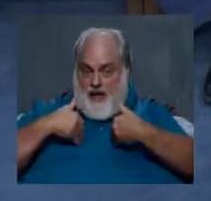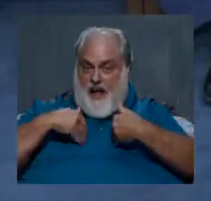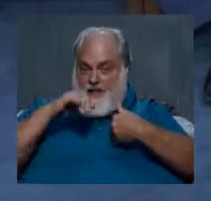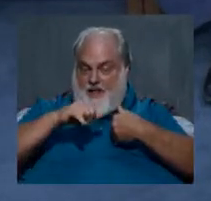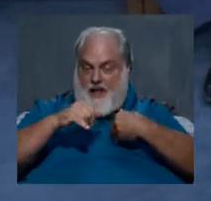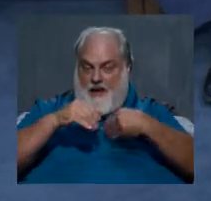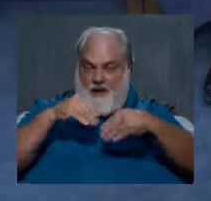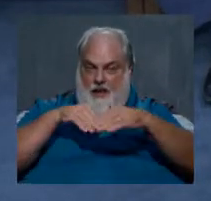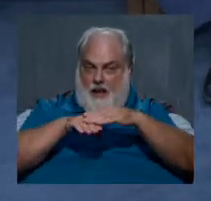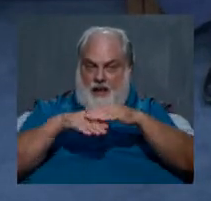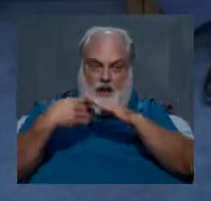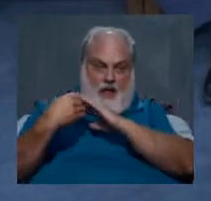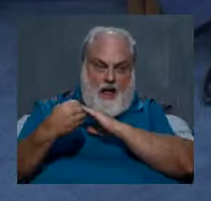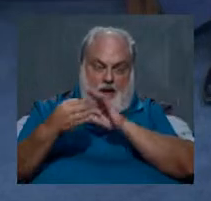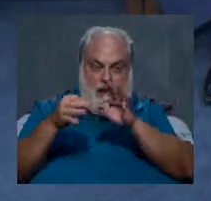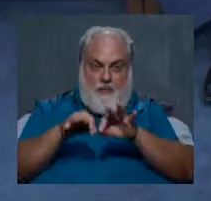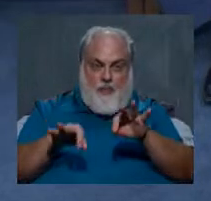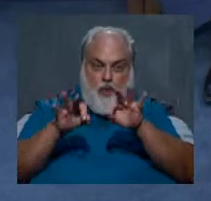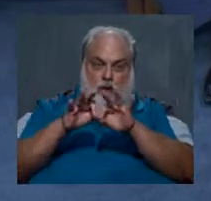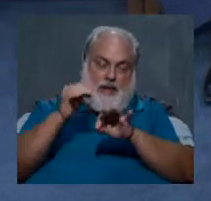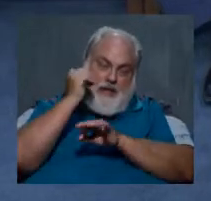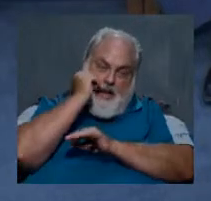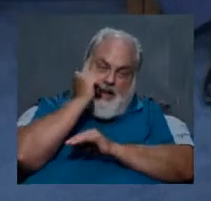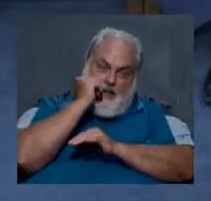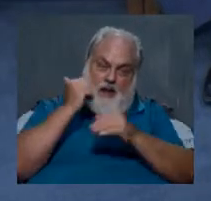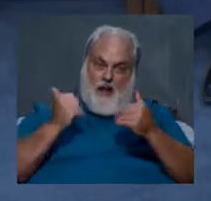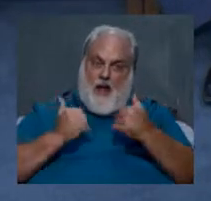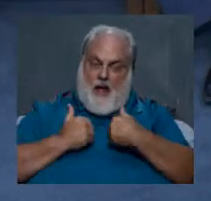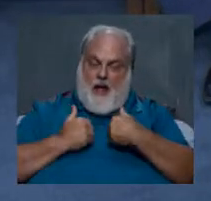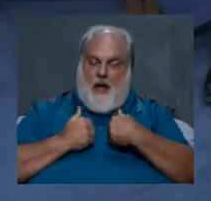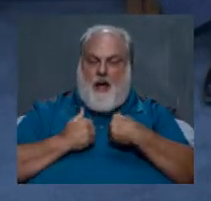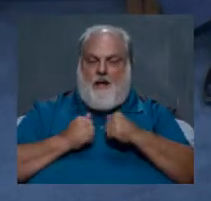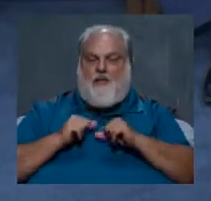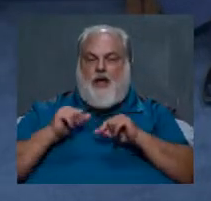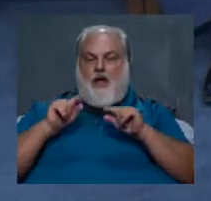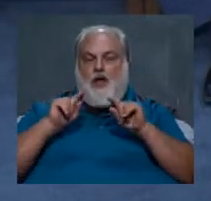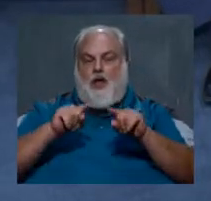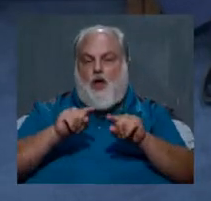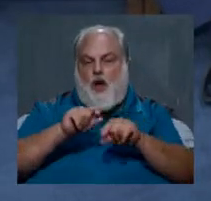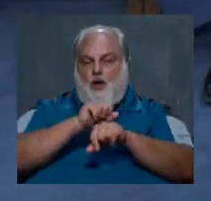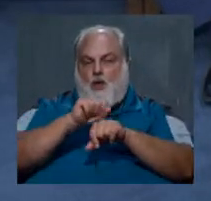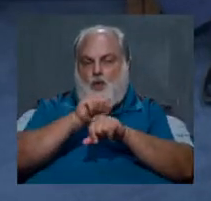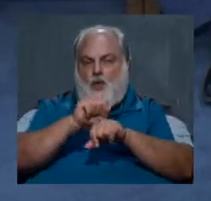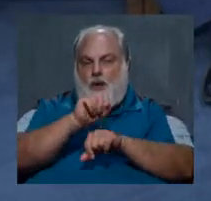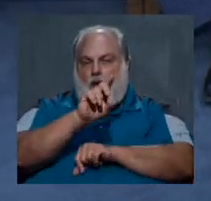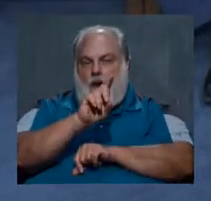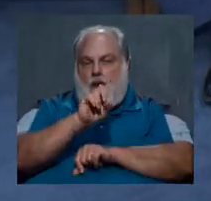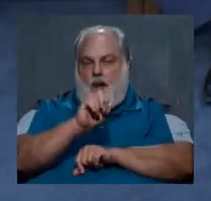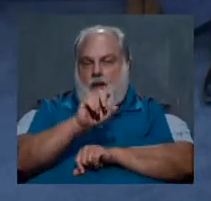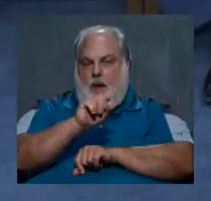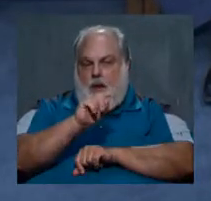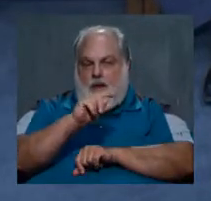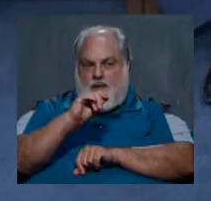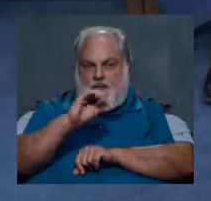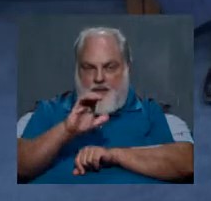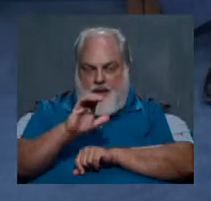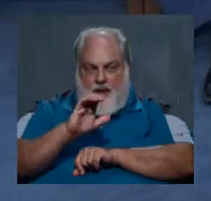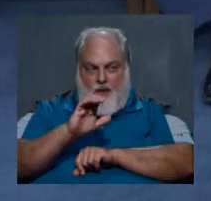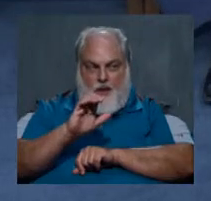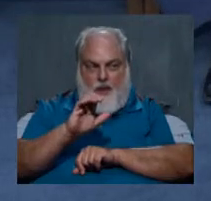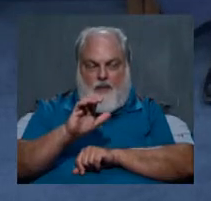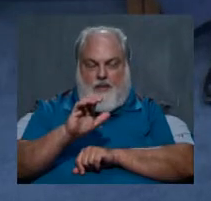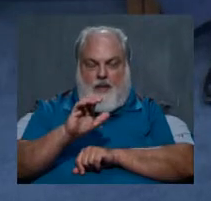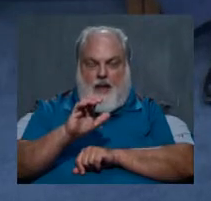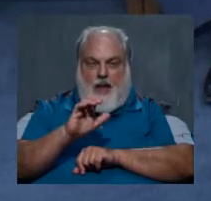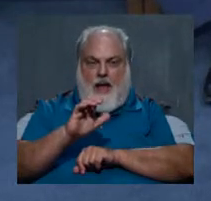and then it's important for them on a daily basis to have that, then they'll be able to build upon the work that Deltic has constructed with a relatively modest